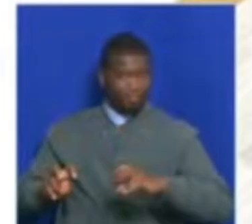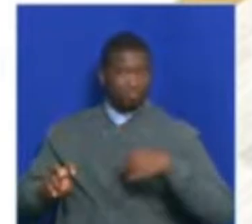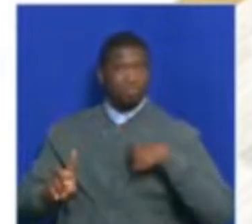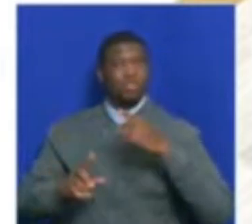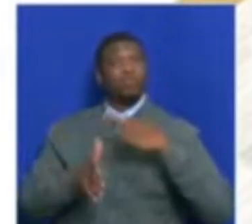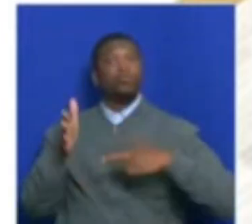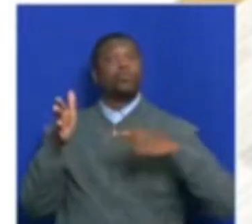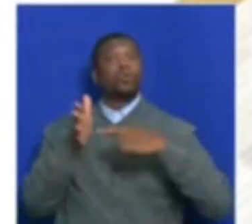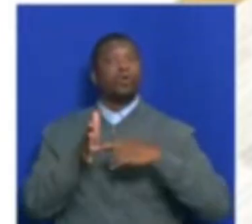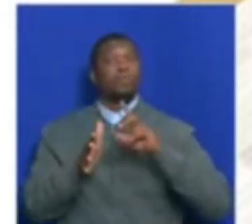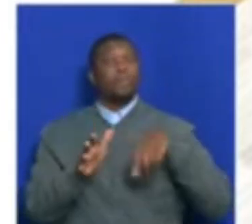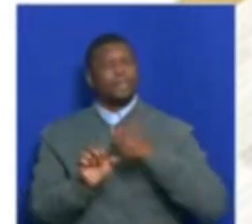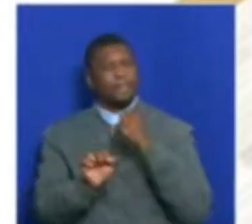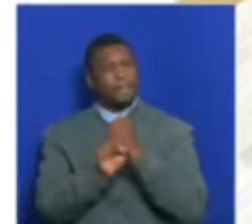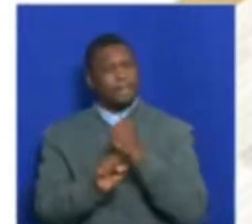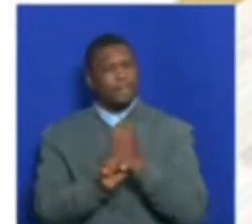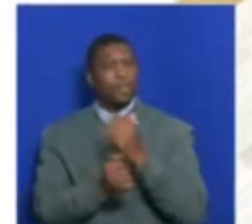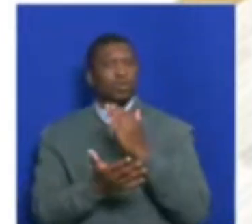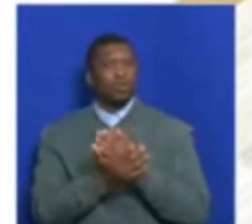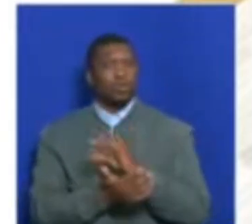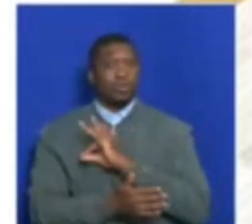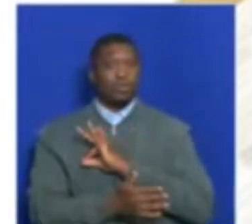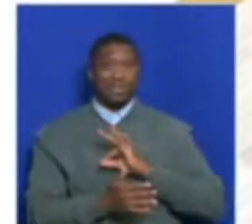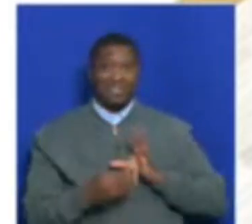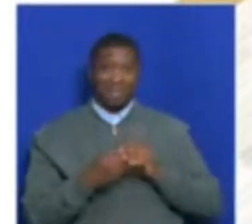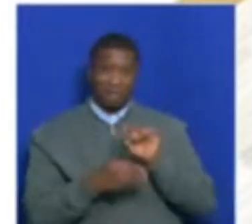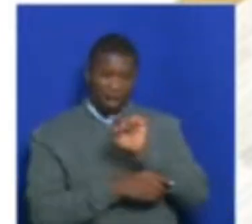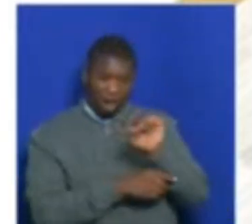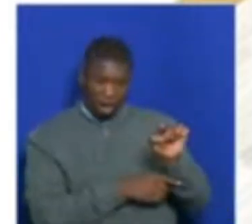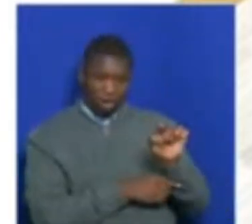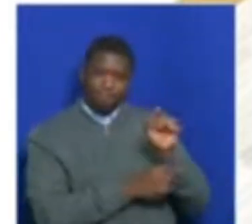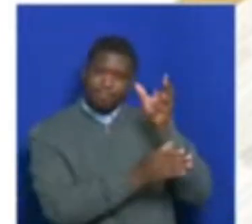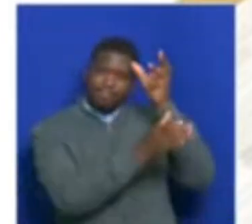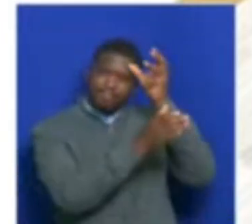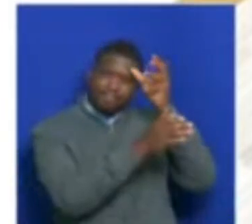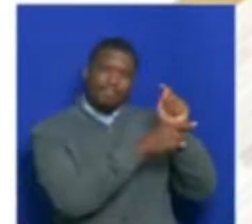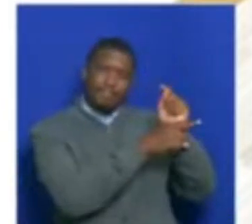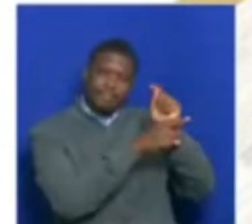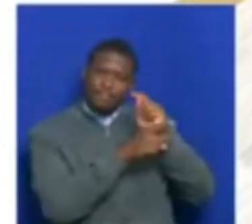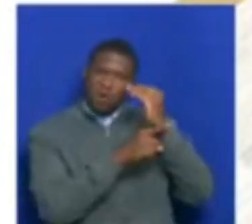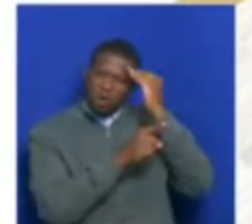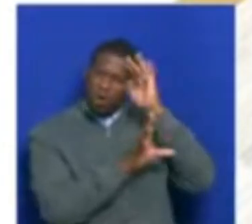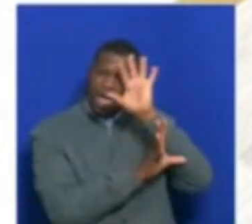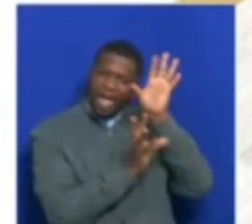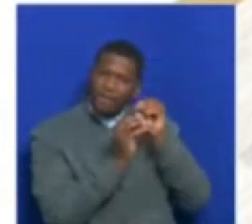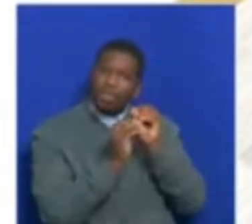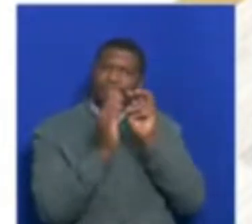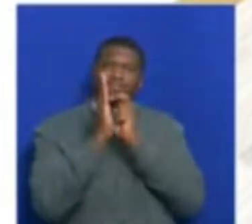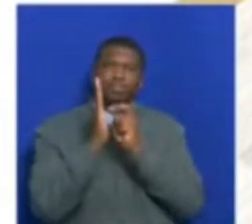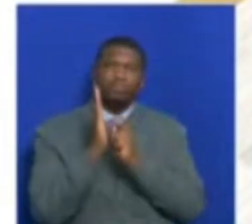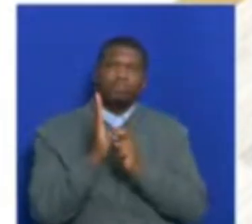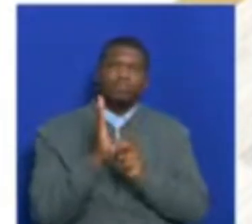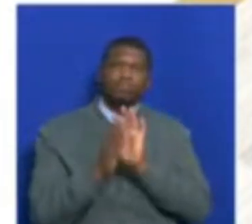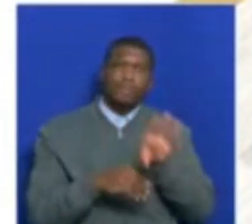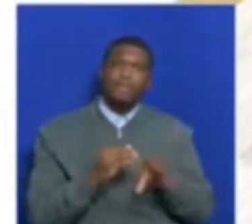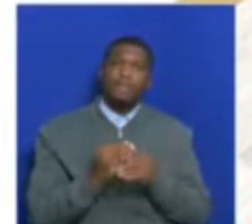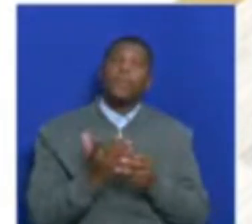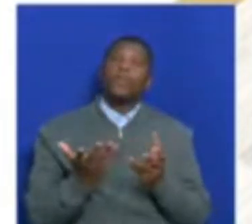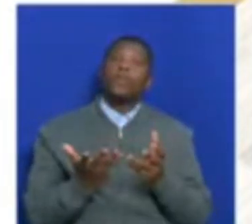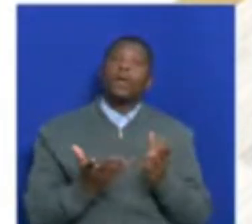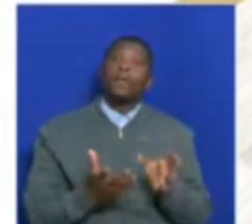in the mandate of the Independent Police Investigative Directorate as contained in the IPID Act, Act 1